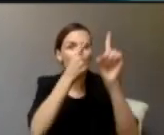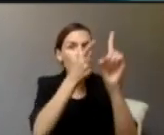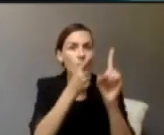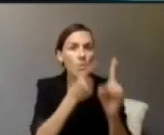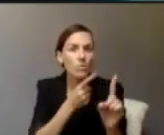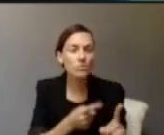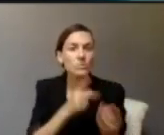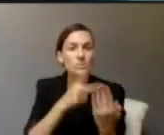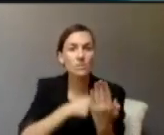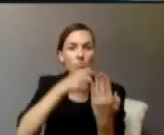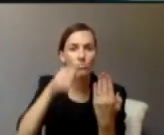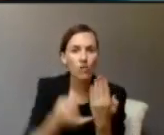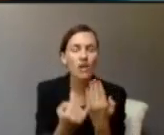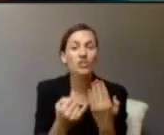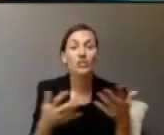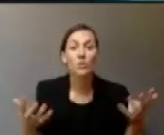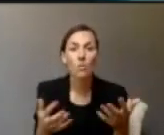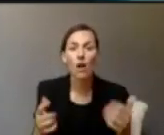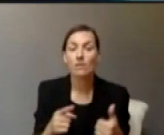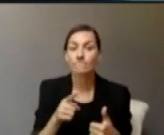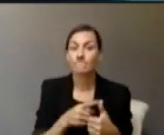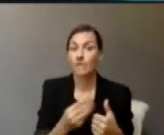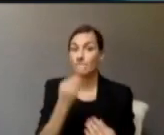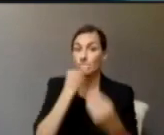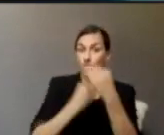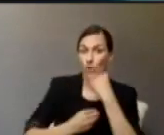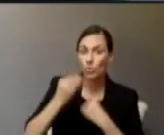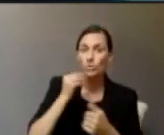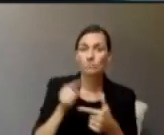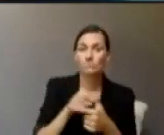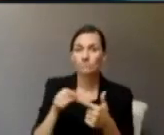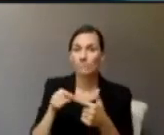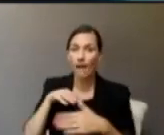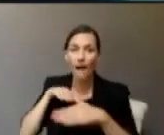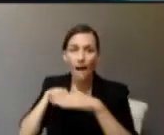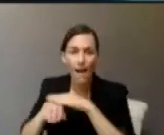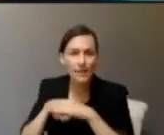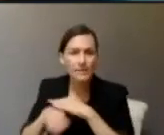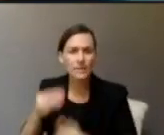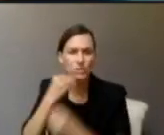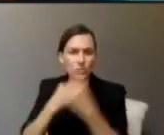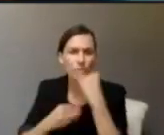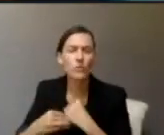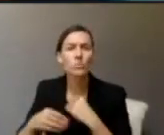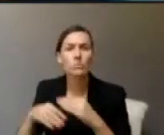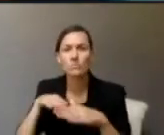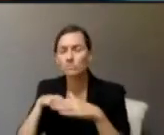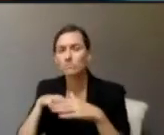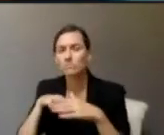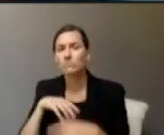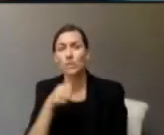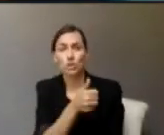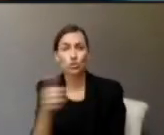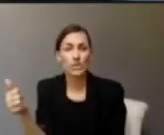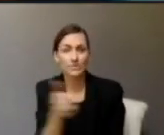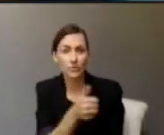and the intersection of food access and transportation and employment.